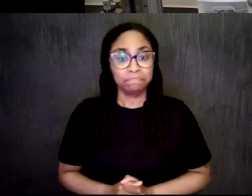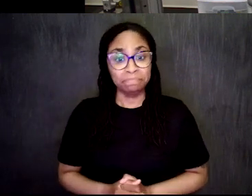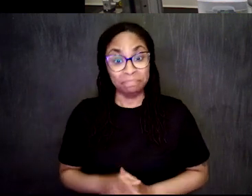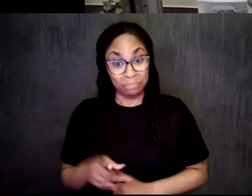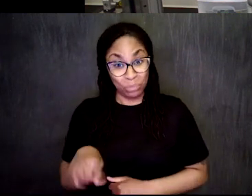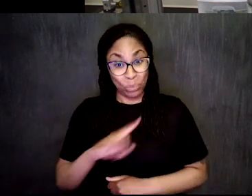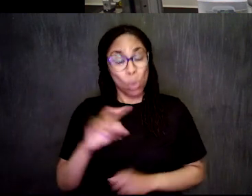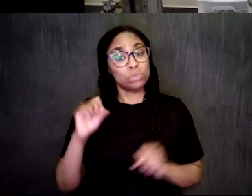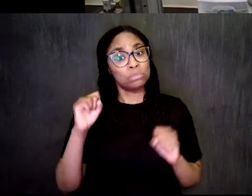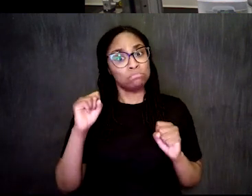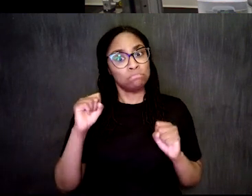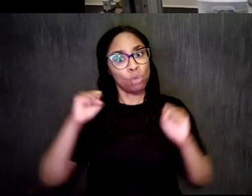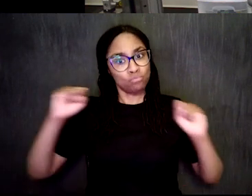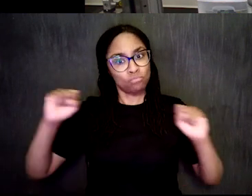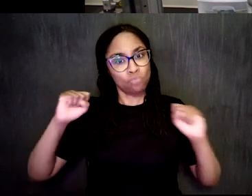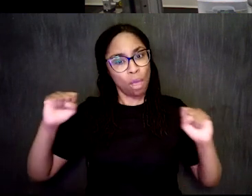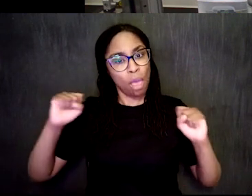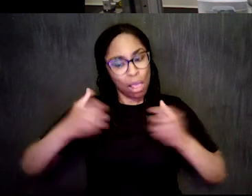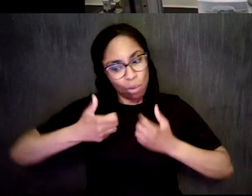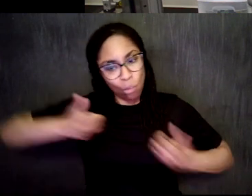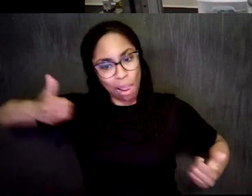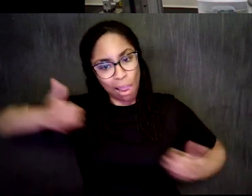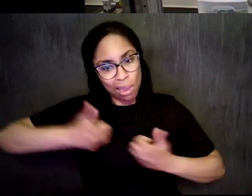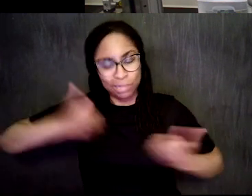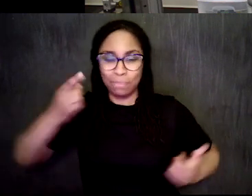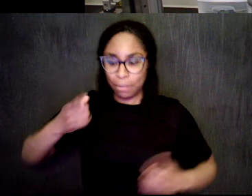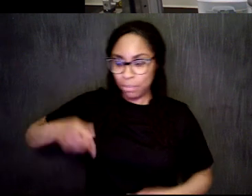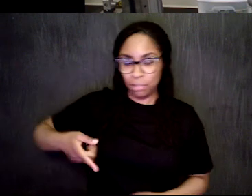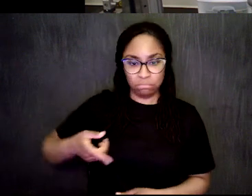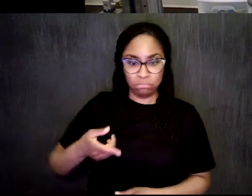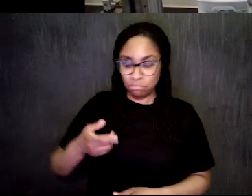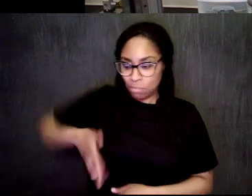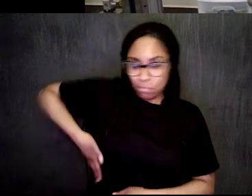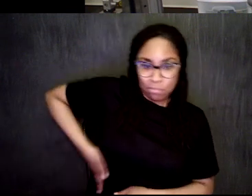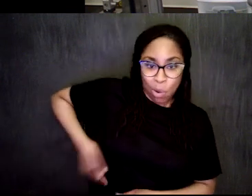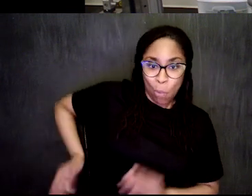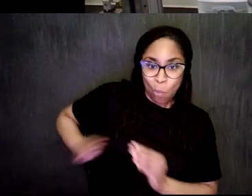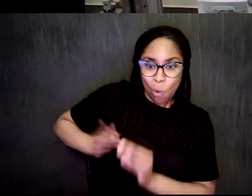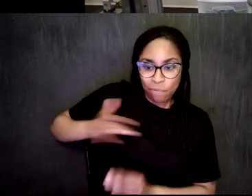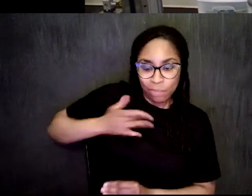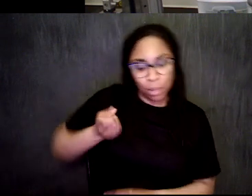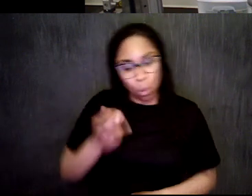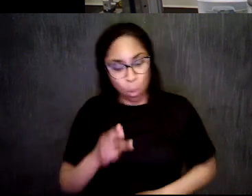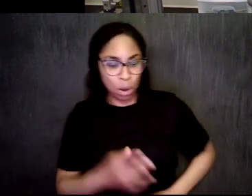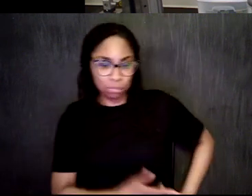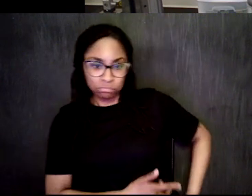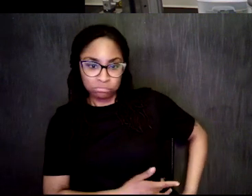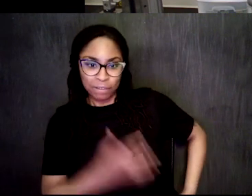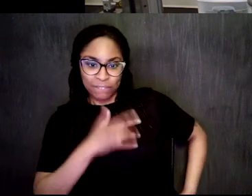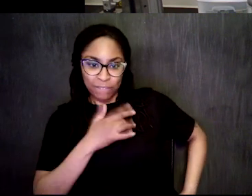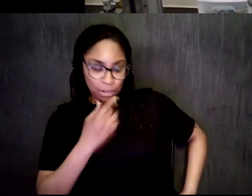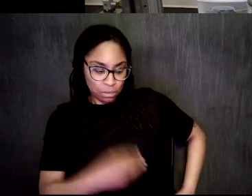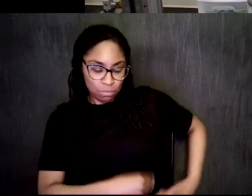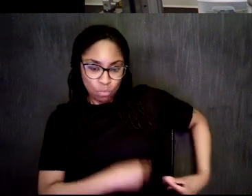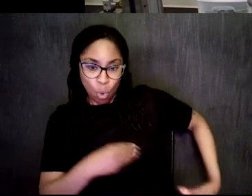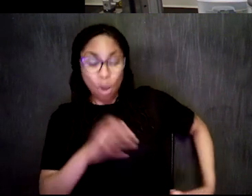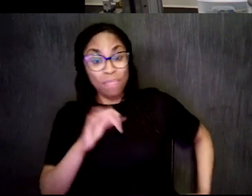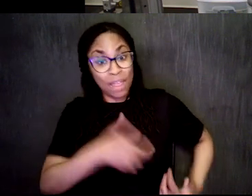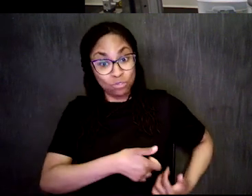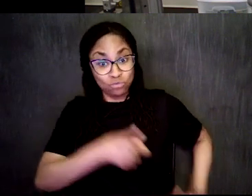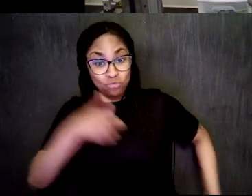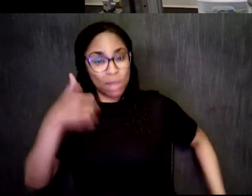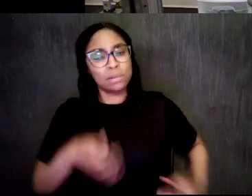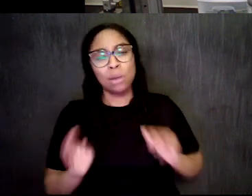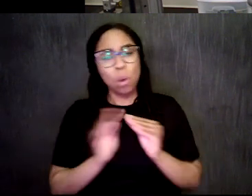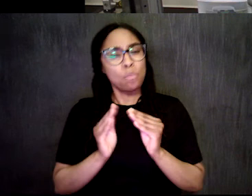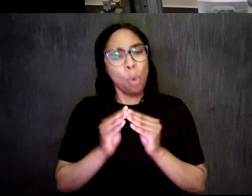5. Good. And then with these stretches, you may feel it again on one side more than the other. For the side that you feel like you had a little bit